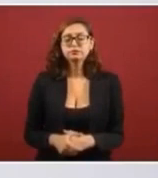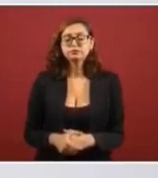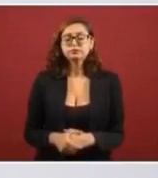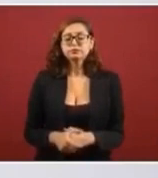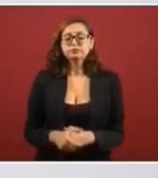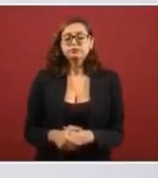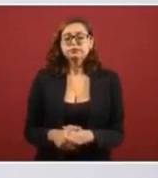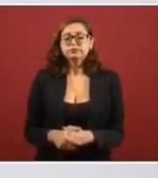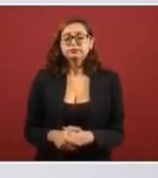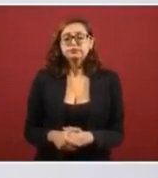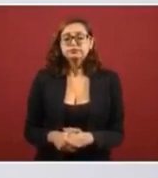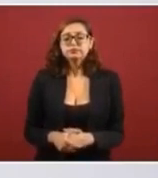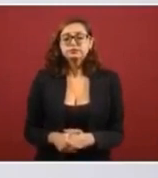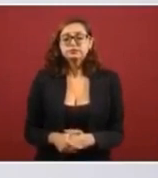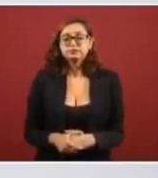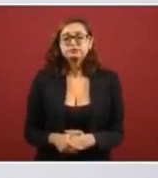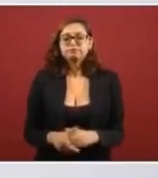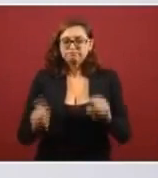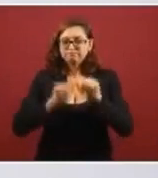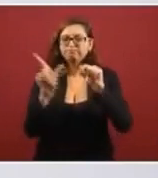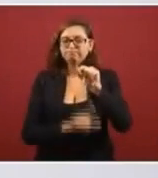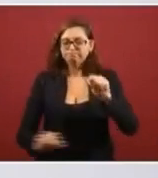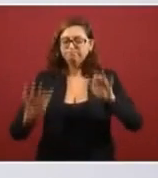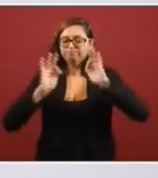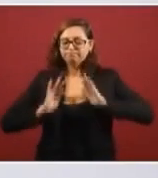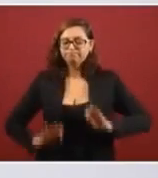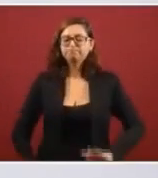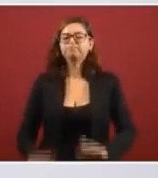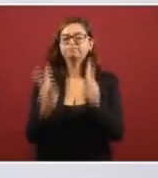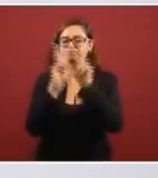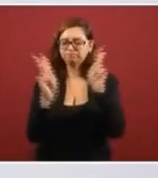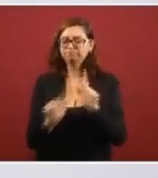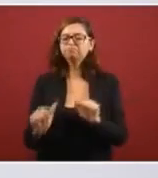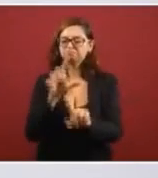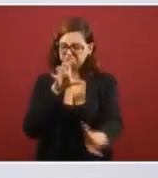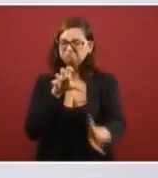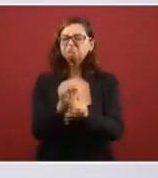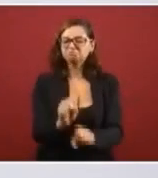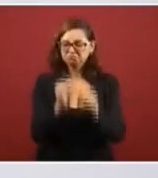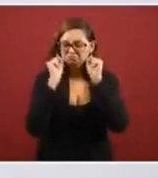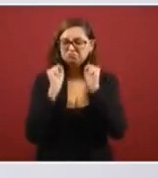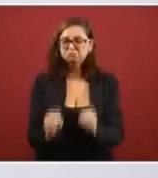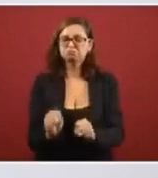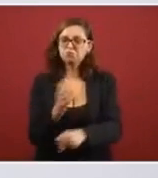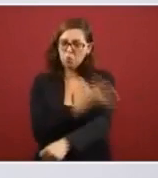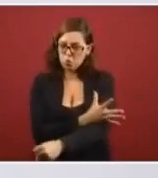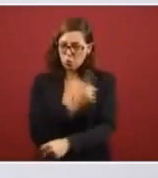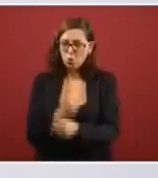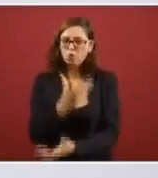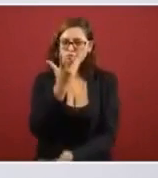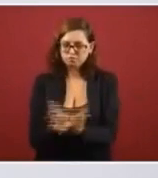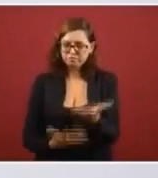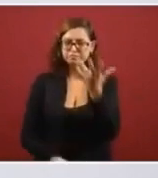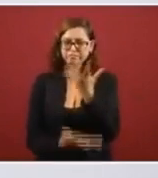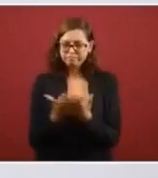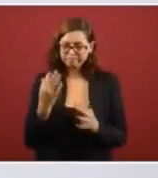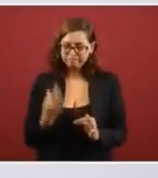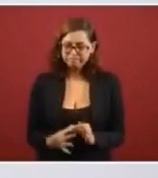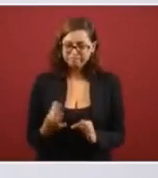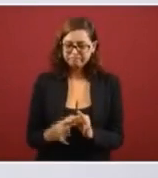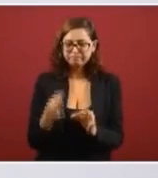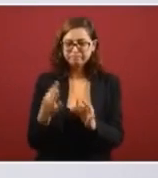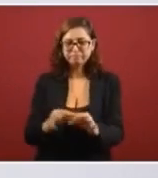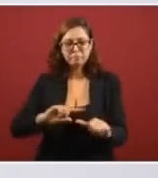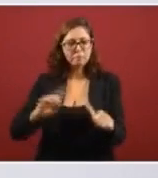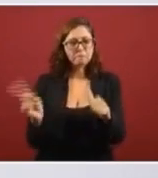we will be able to get tranquility and overall with actions guided